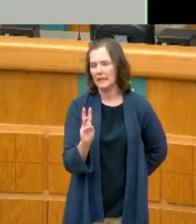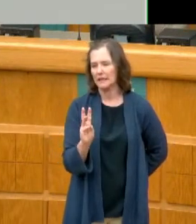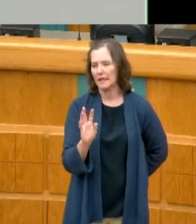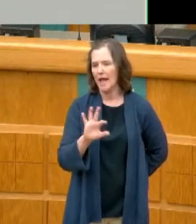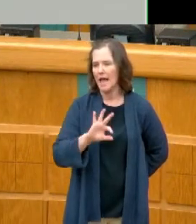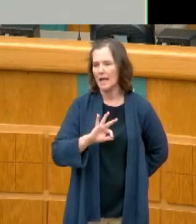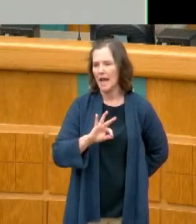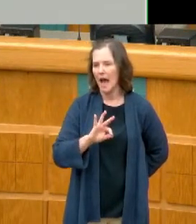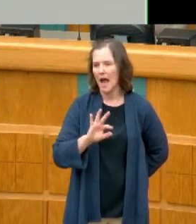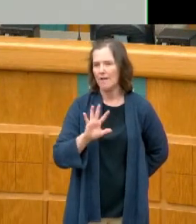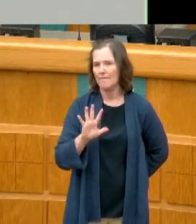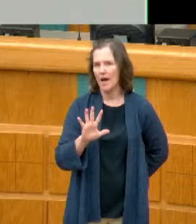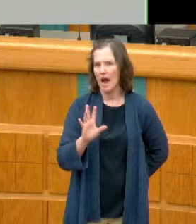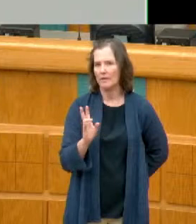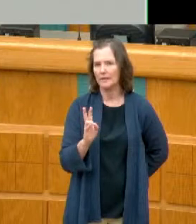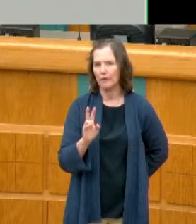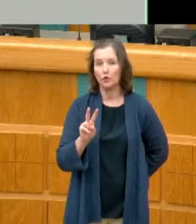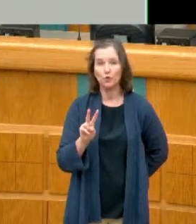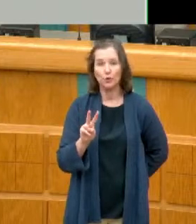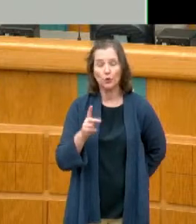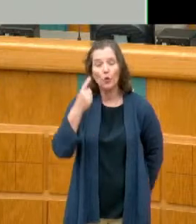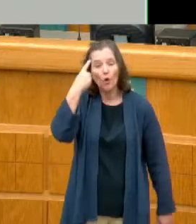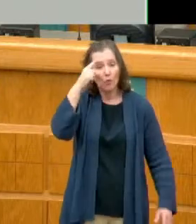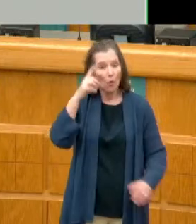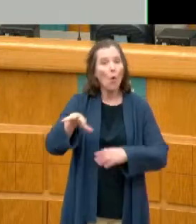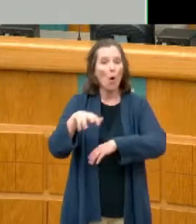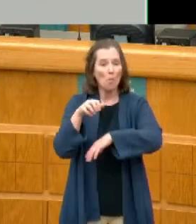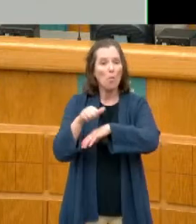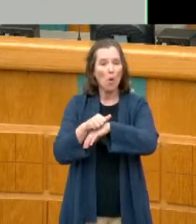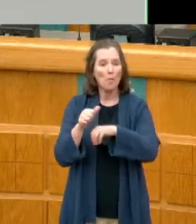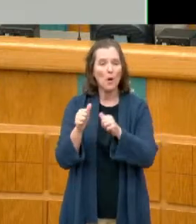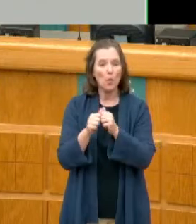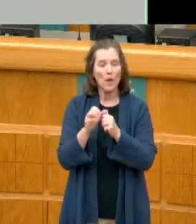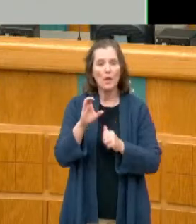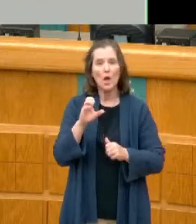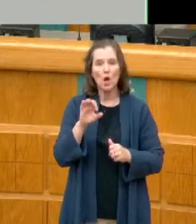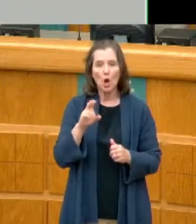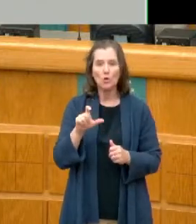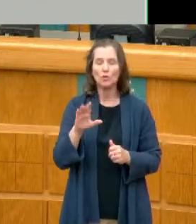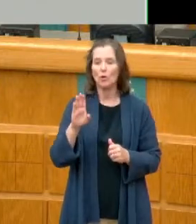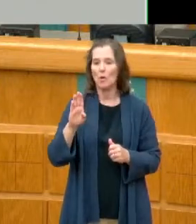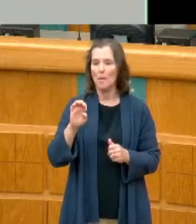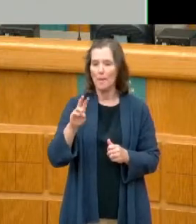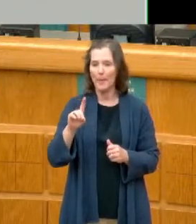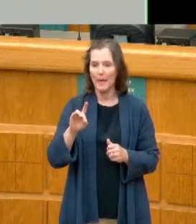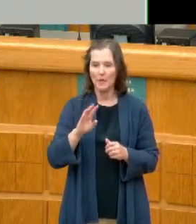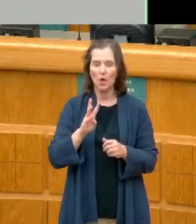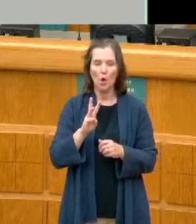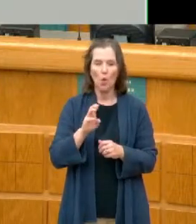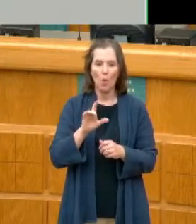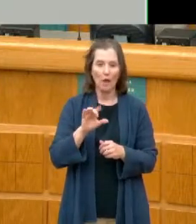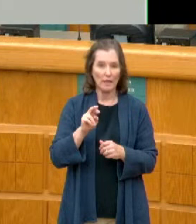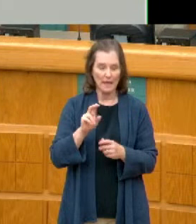361-356-9572 to schedule an appointment with Coastal Bend Wellness, or you can call us at the health district at